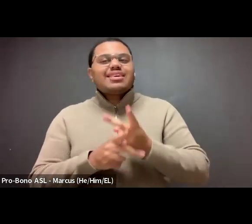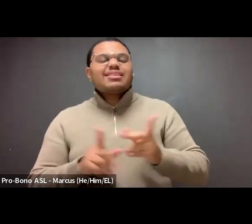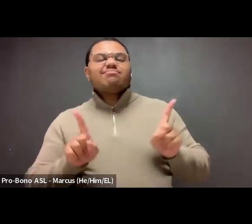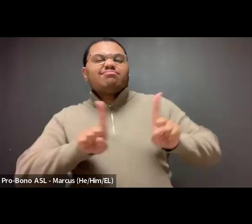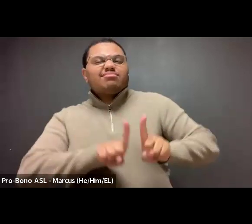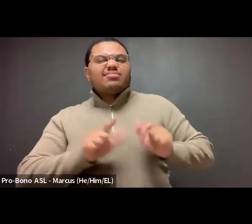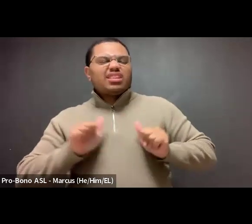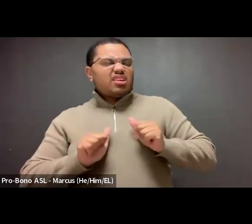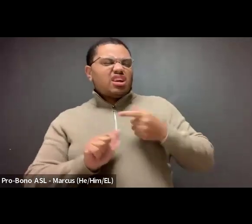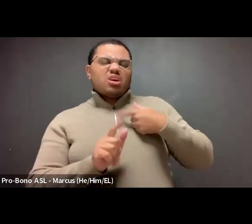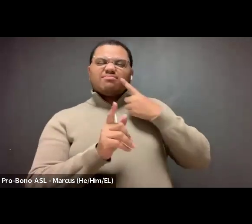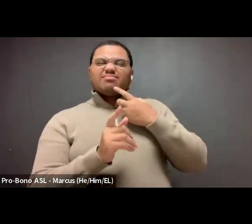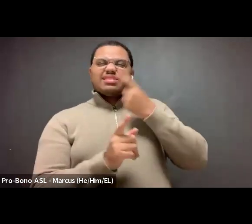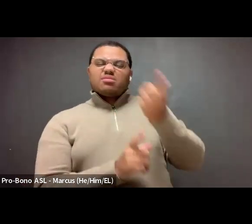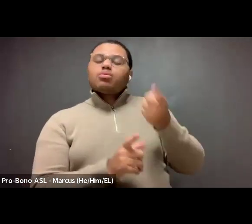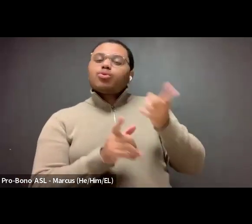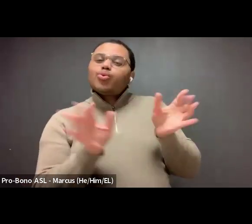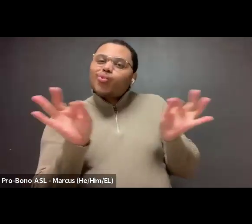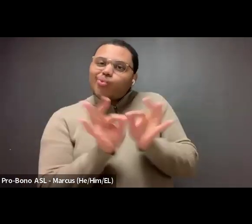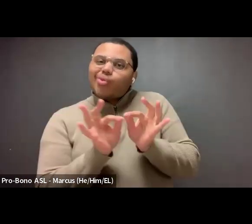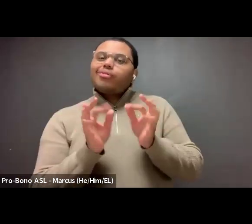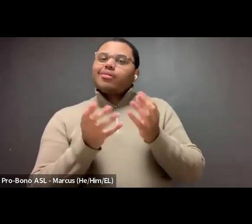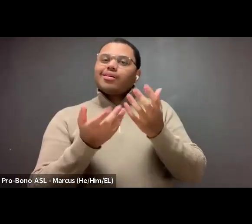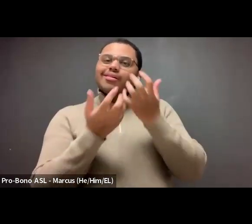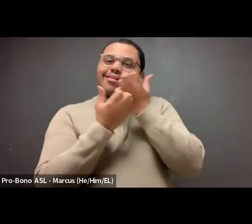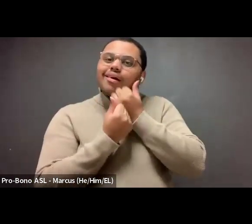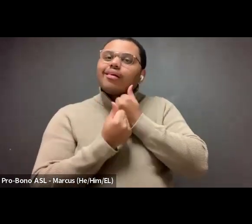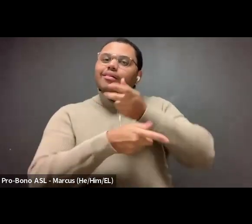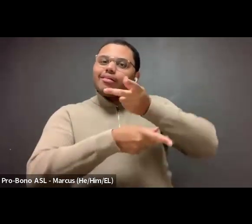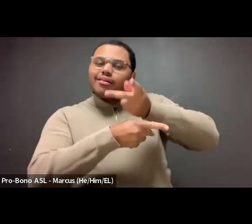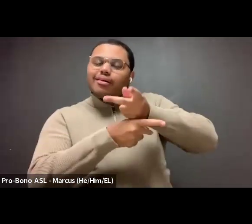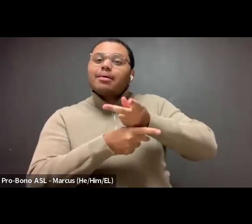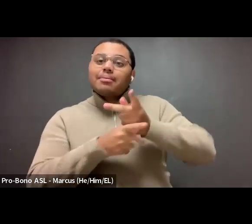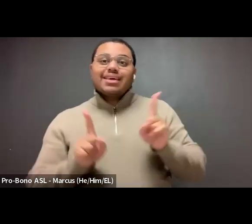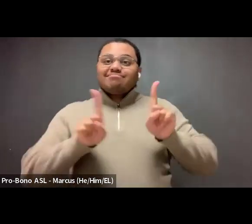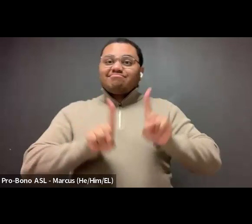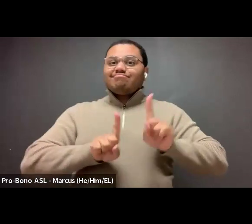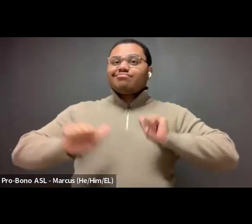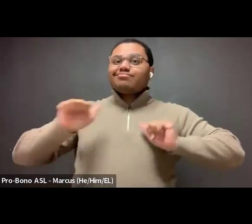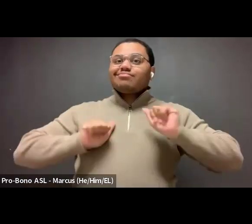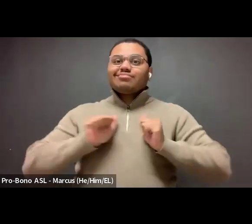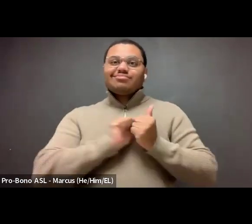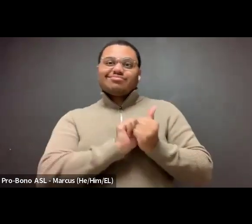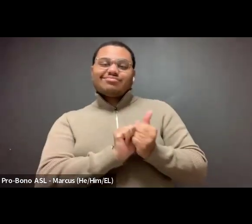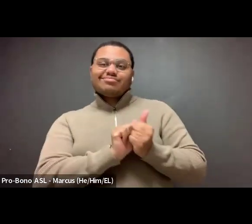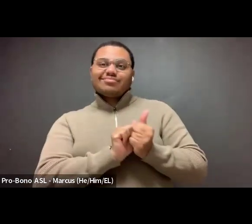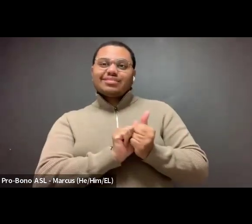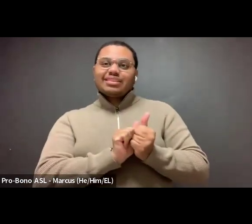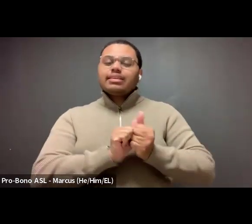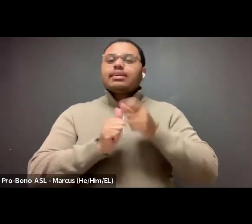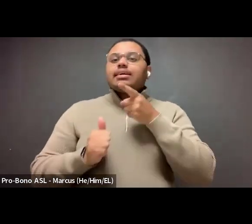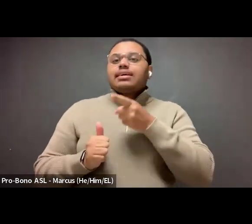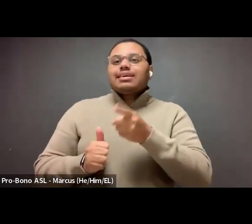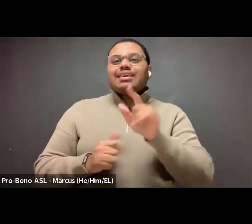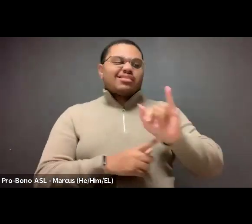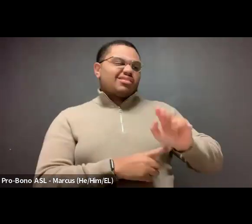someone they are worthy enough to love you, to care for you, and be your scene partner. Intimacy direction is integral and holistic. It's